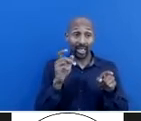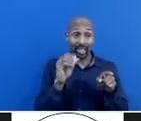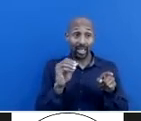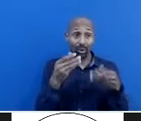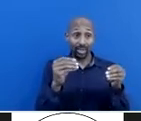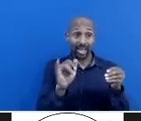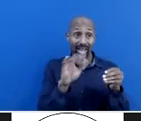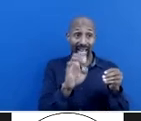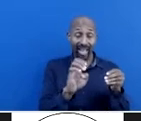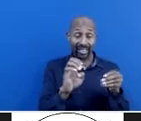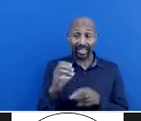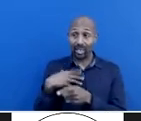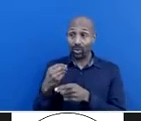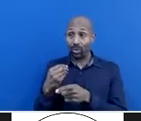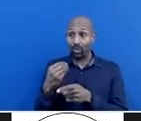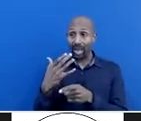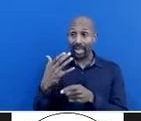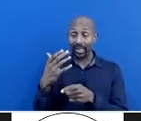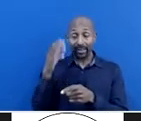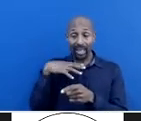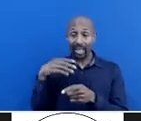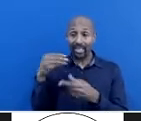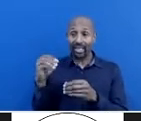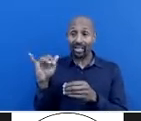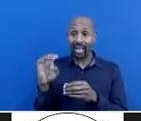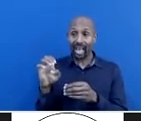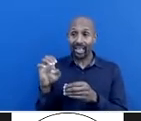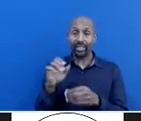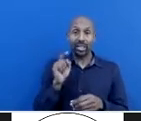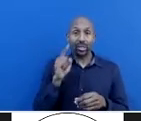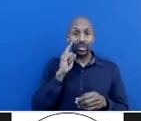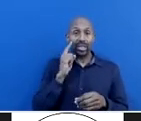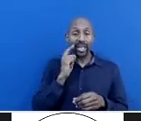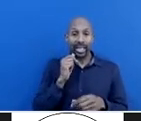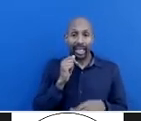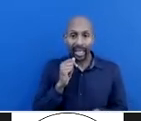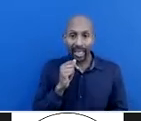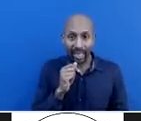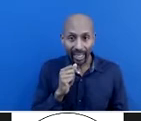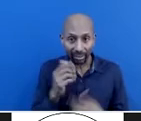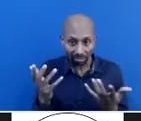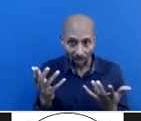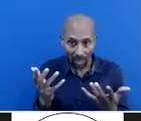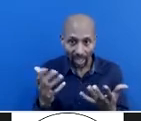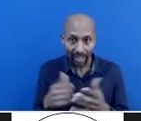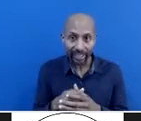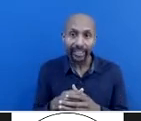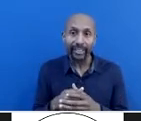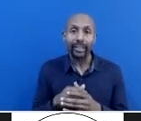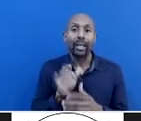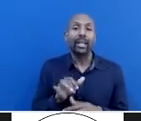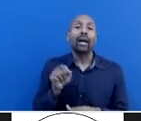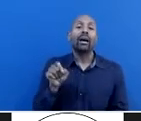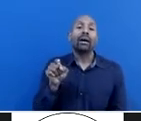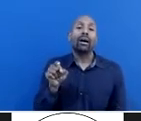The problem that is deeply wired into black culture is a sense of inferiority, a sense